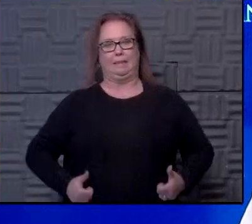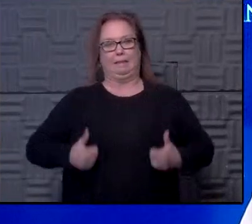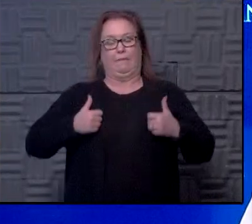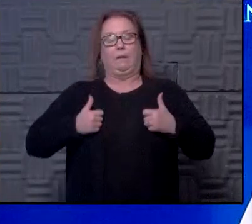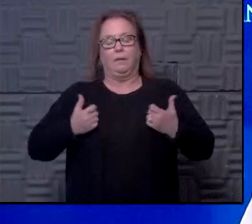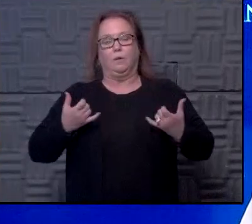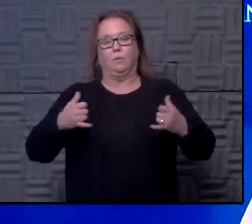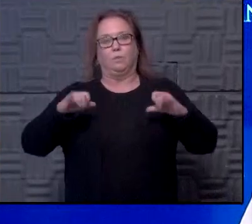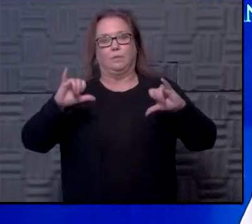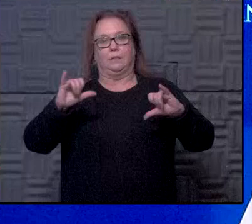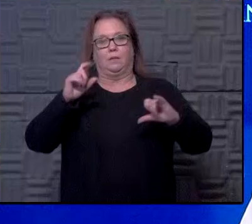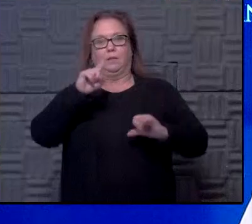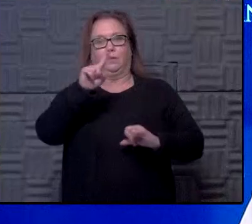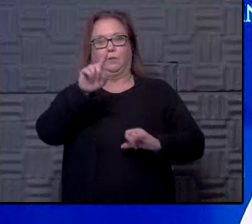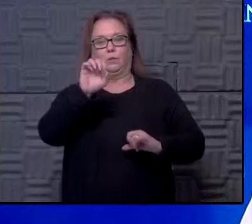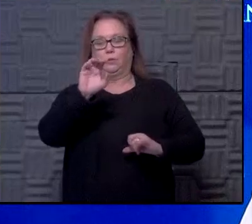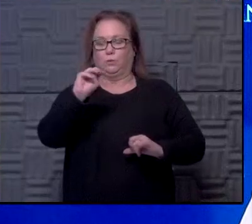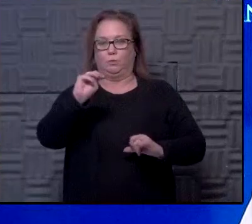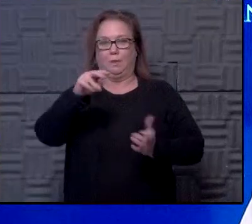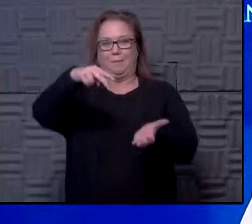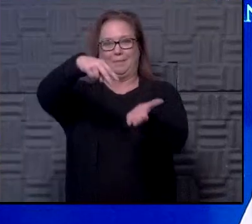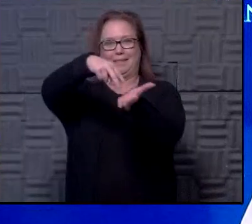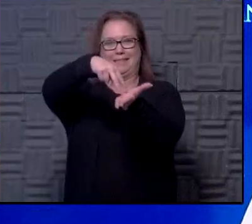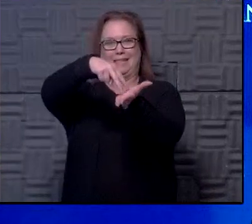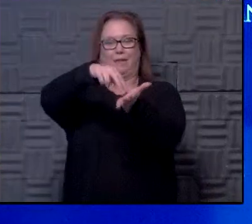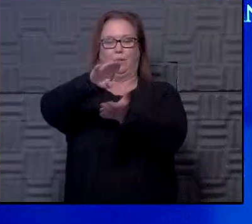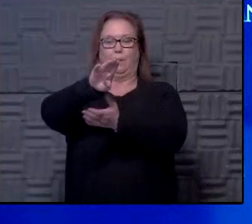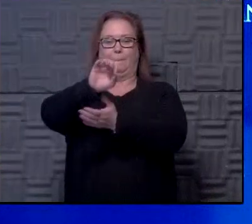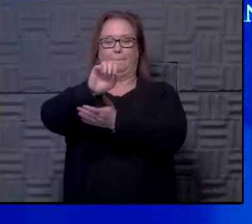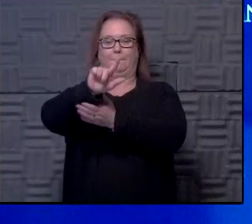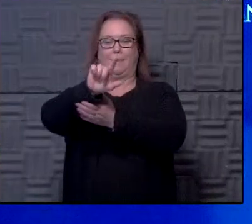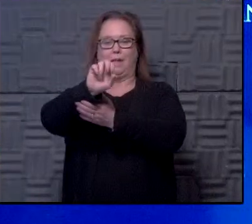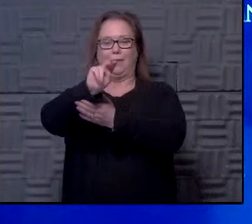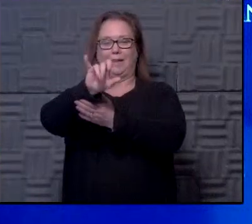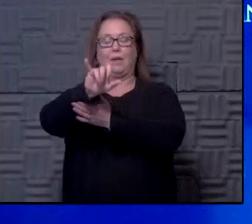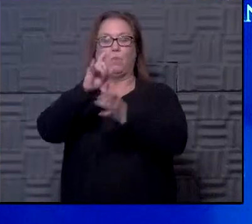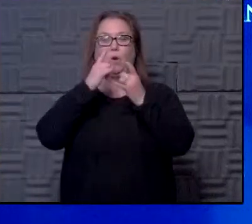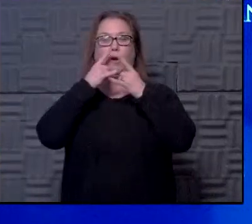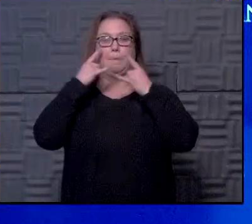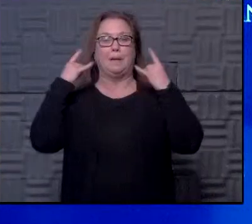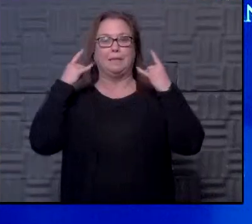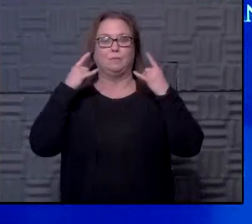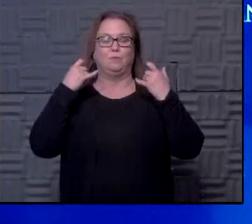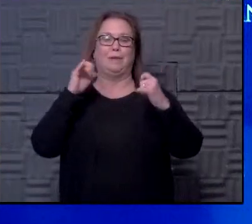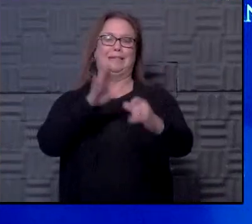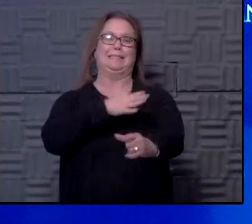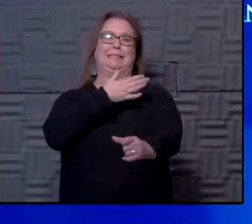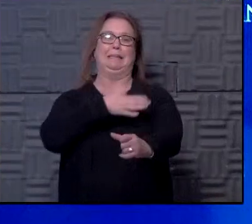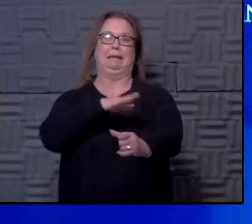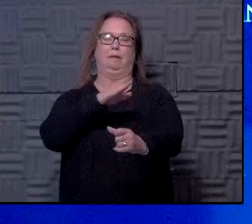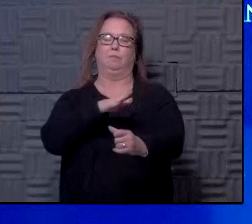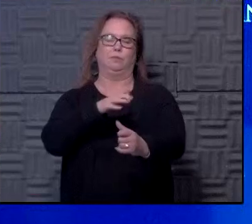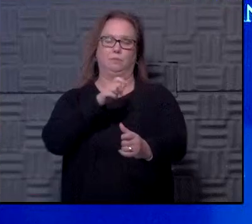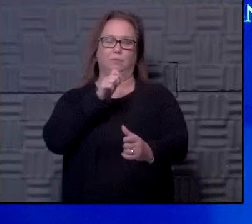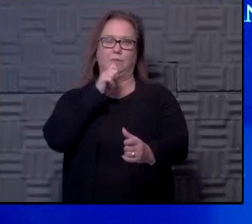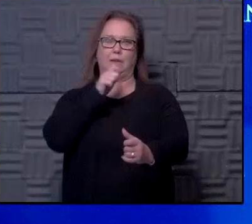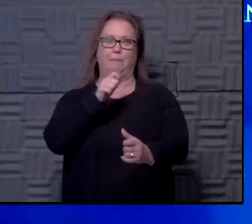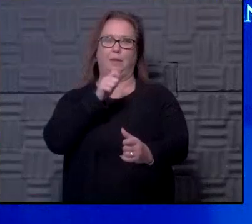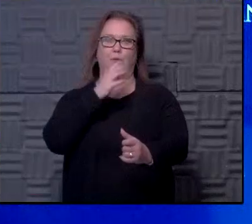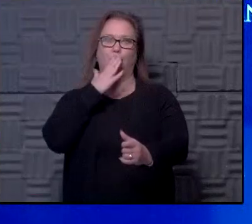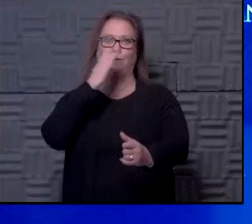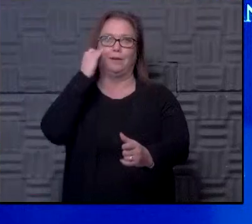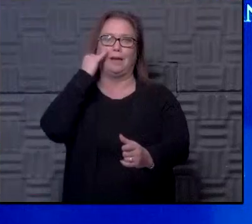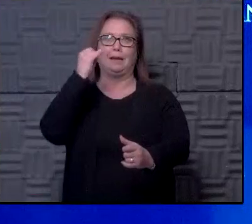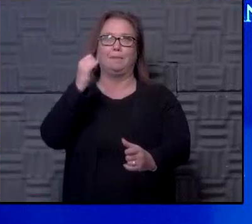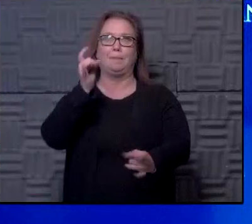But we'll still see her through Zoom, and we may stand outside her balcony, masks on, trying to sing to her, which may not be good. Actually, that may be terrible.